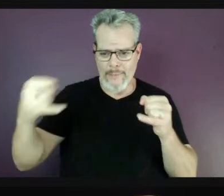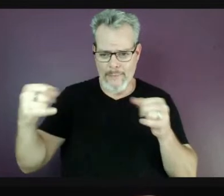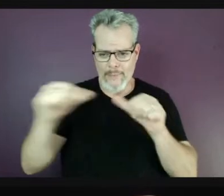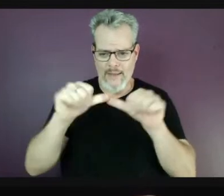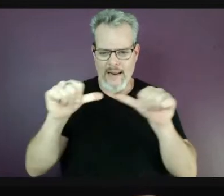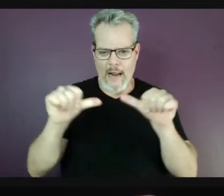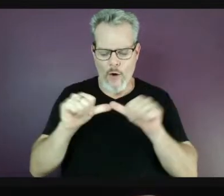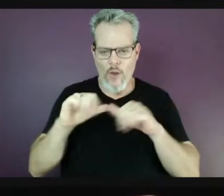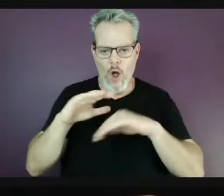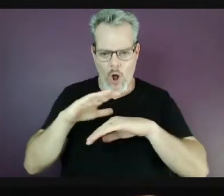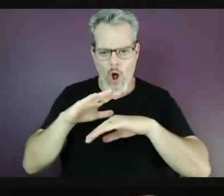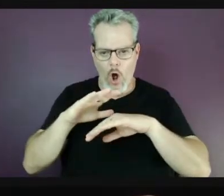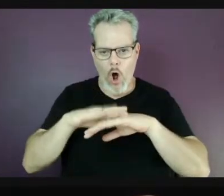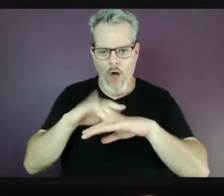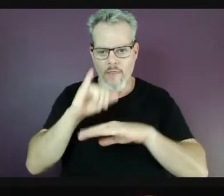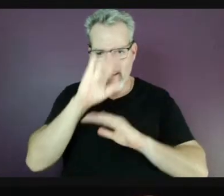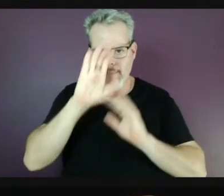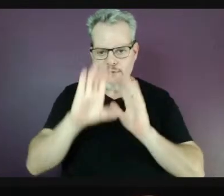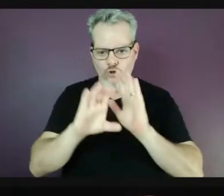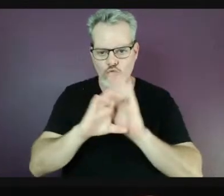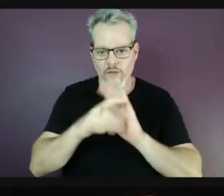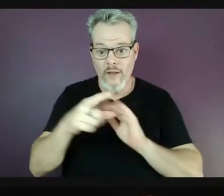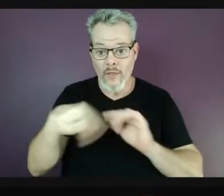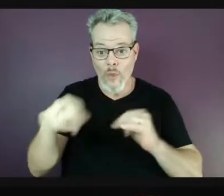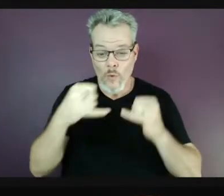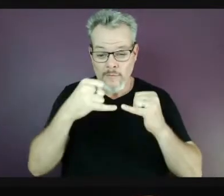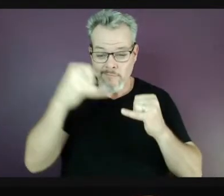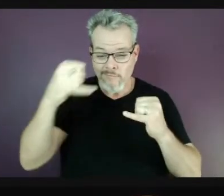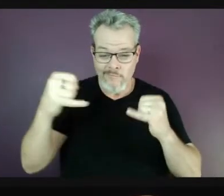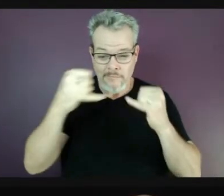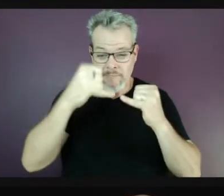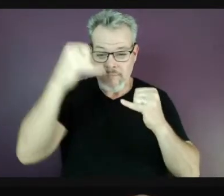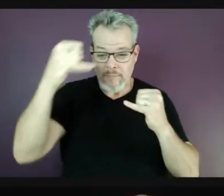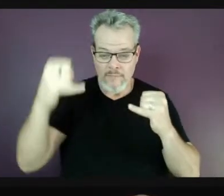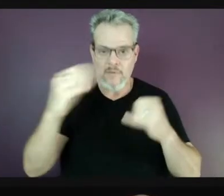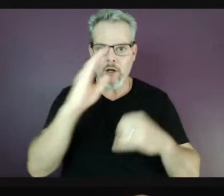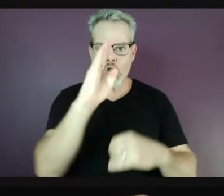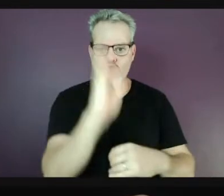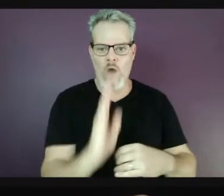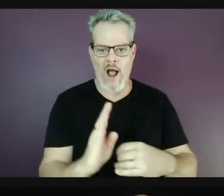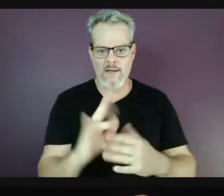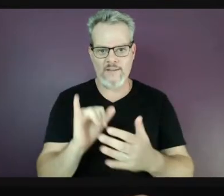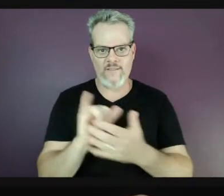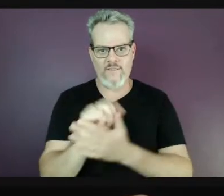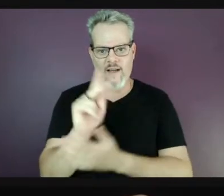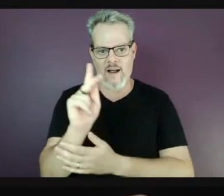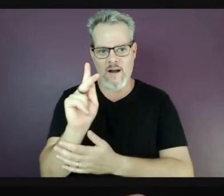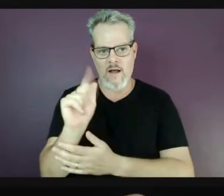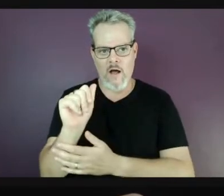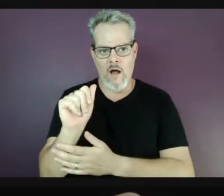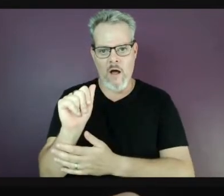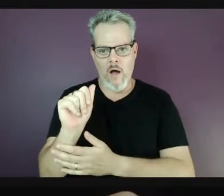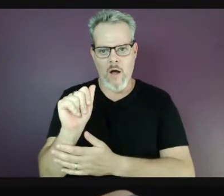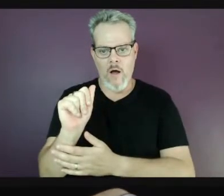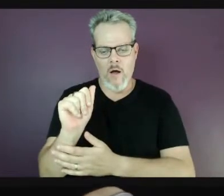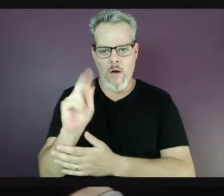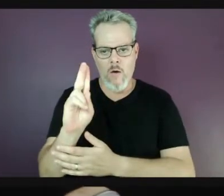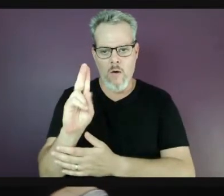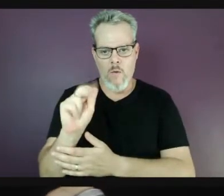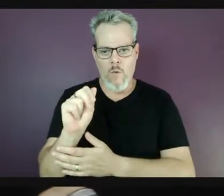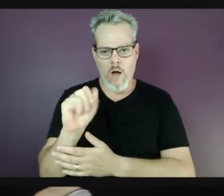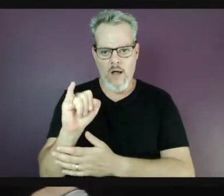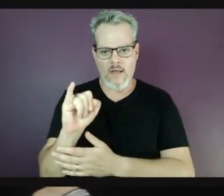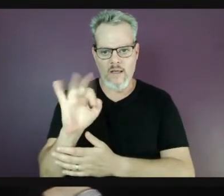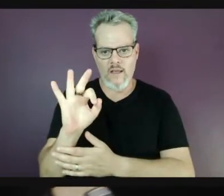imagery. These are actually cracks, fault scarps of that Kauai fault zone. And this is what the Southwest Rift Connector actually